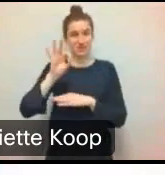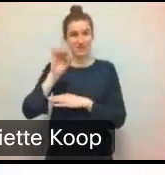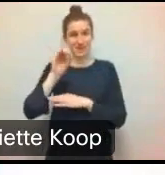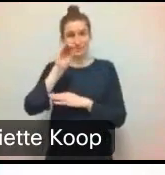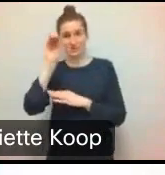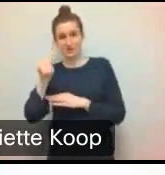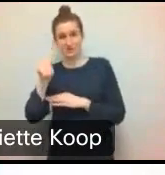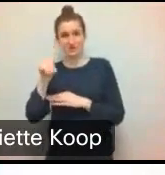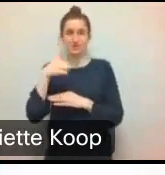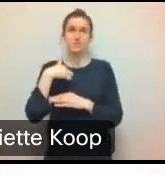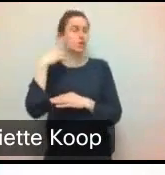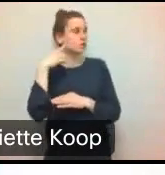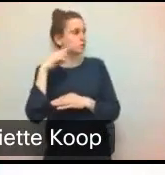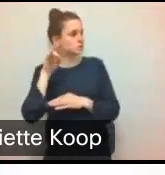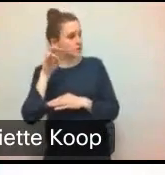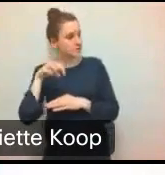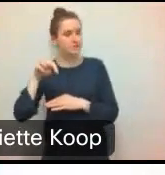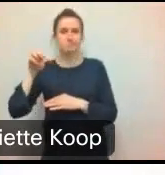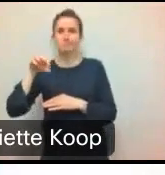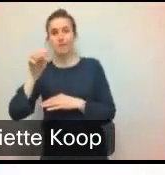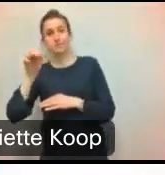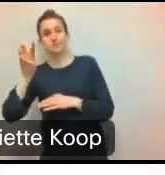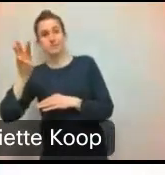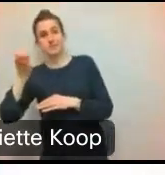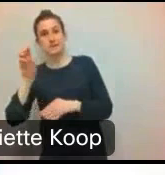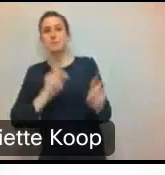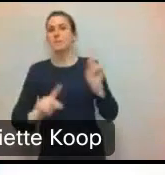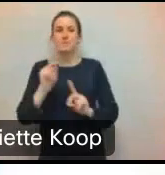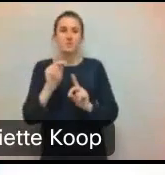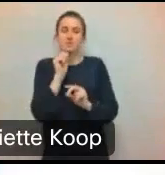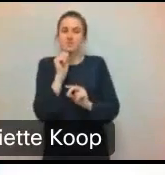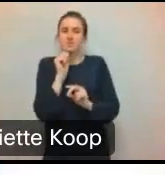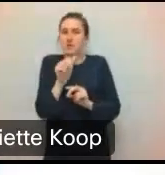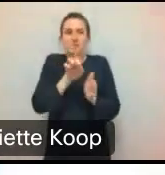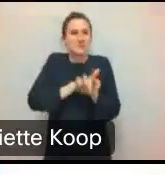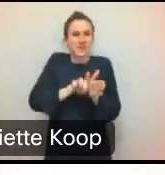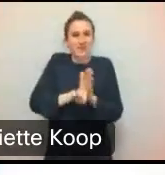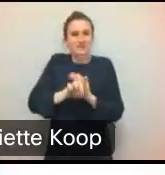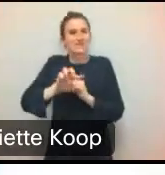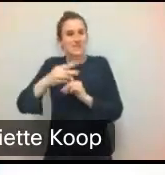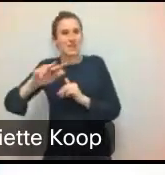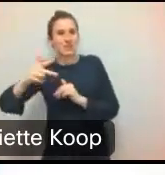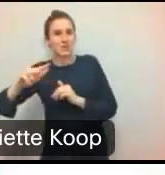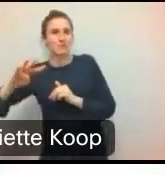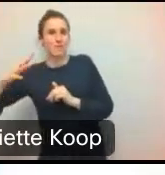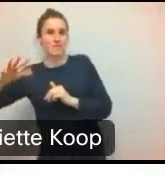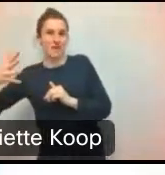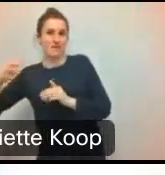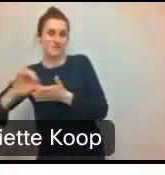70. I've read in other places it's 60. But people don't advance beyond the first page of Google. They often